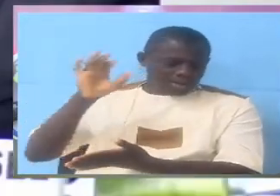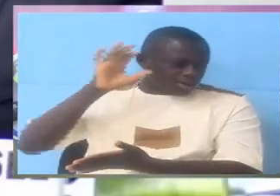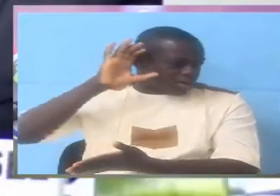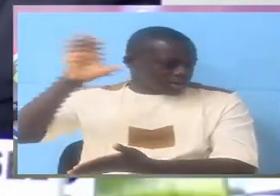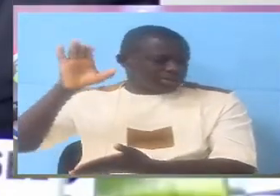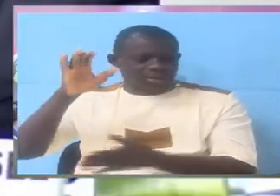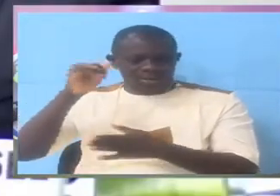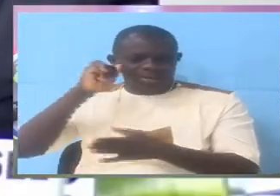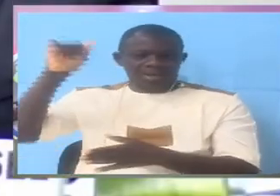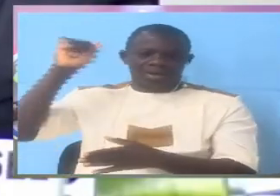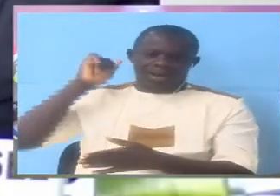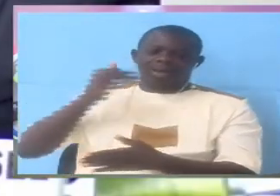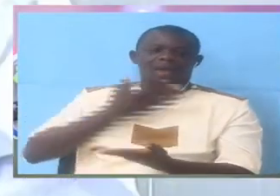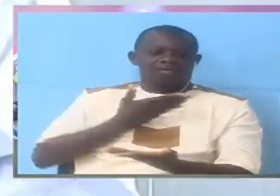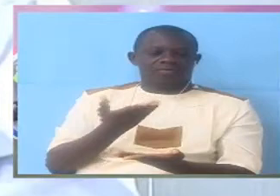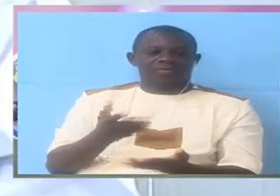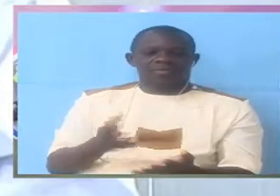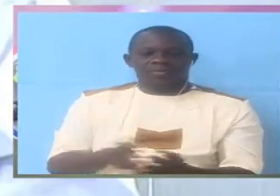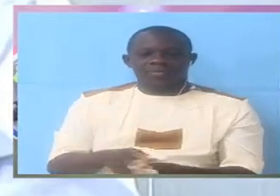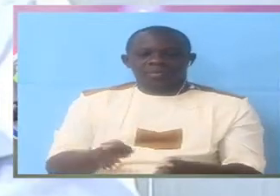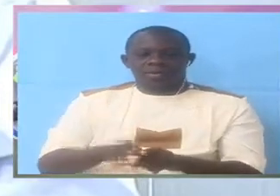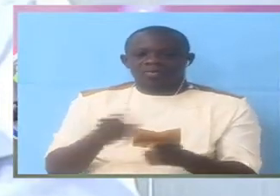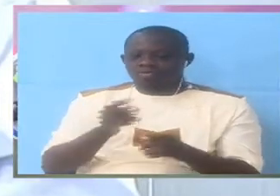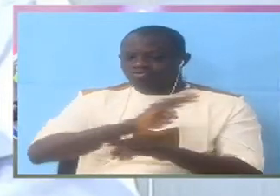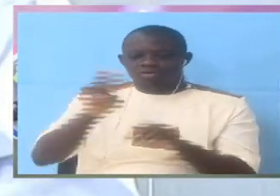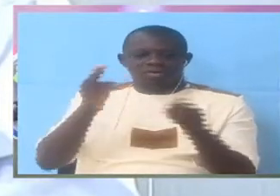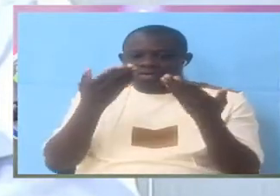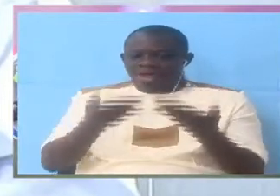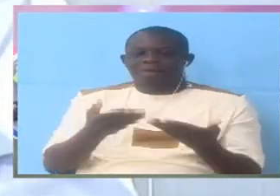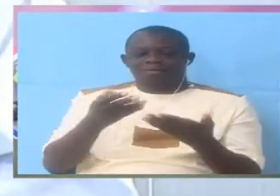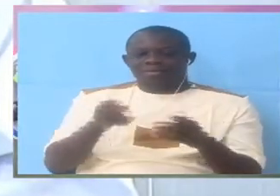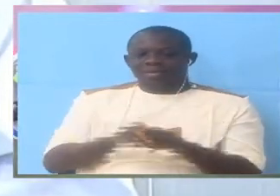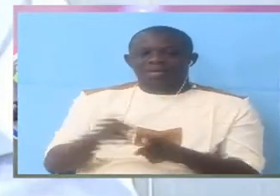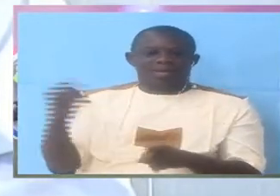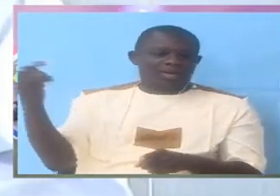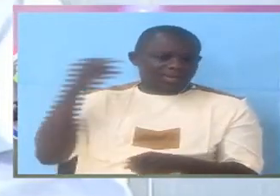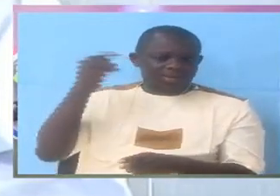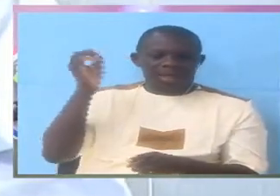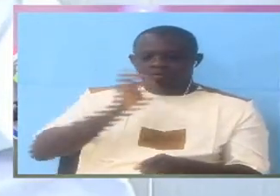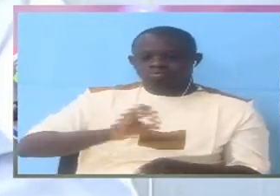the testimony yesterday. Not as yet. Wallahi, not as yet.